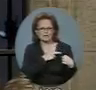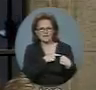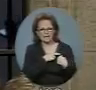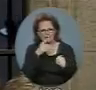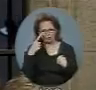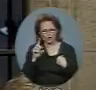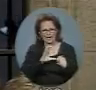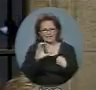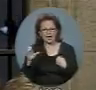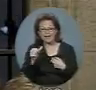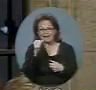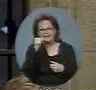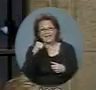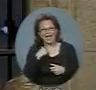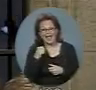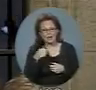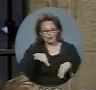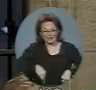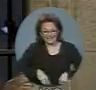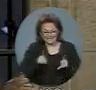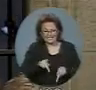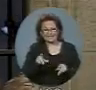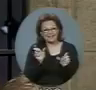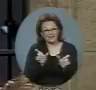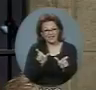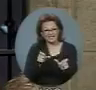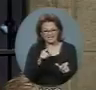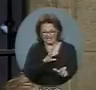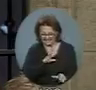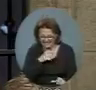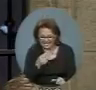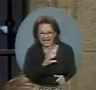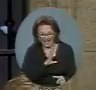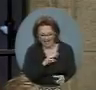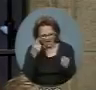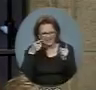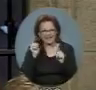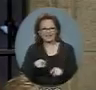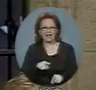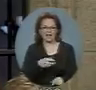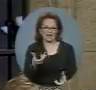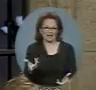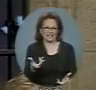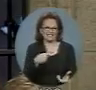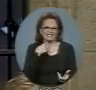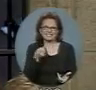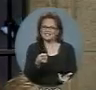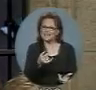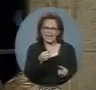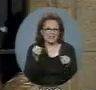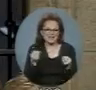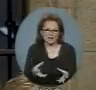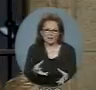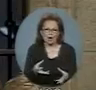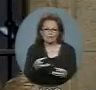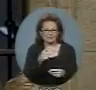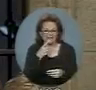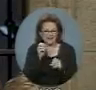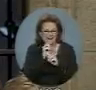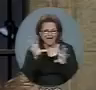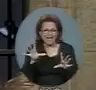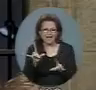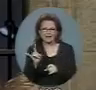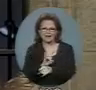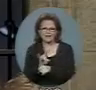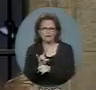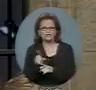agreement. There was no agreement. He misled Canadians. Crystal clear, after having said for ages